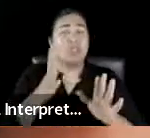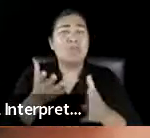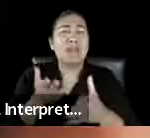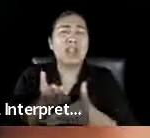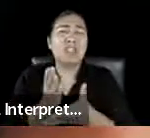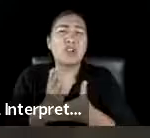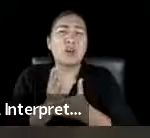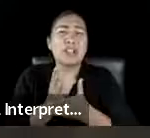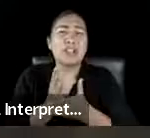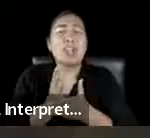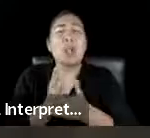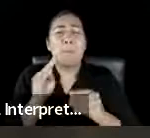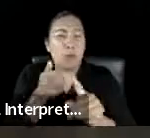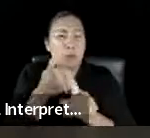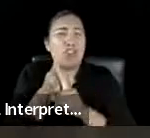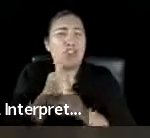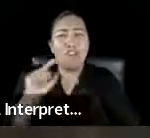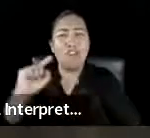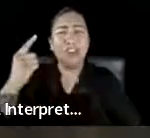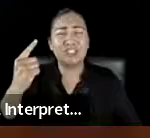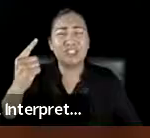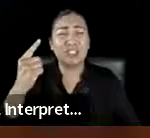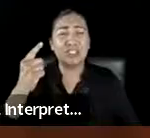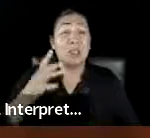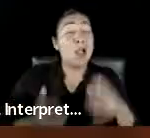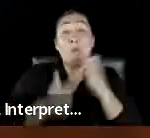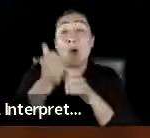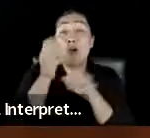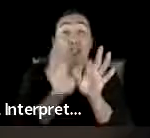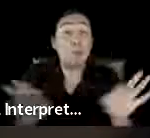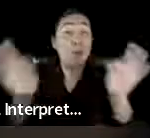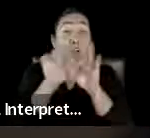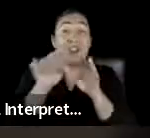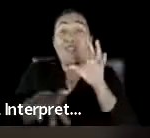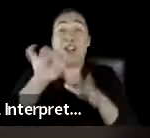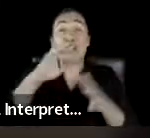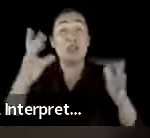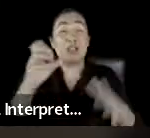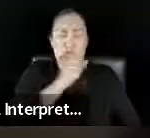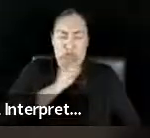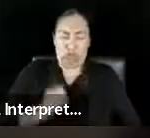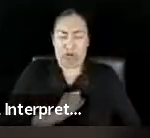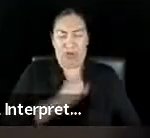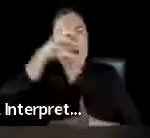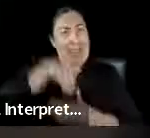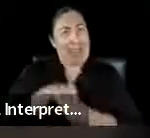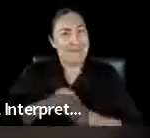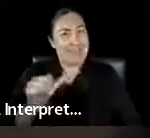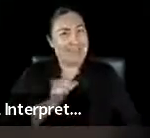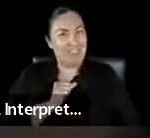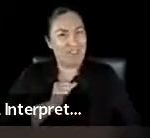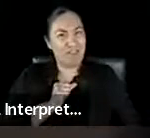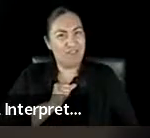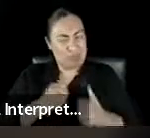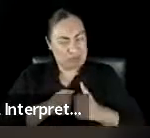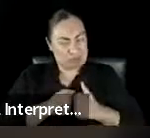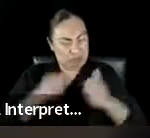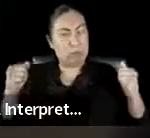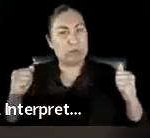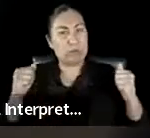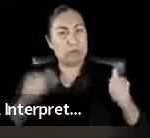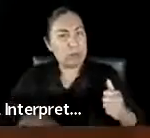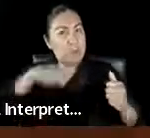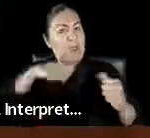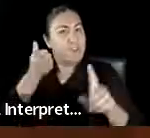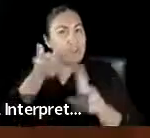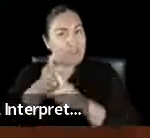put yourself first. most importantly, you found the superhero in you. When you read this letter in the future, be proud of yourself for finding your purpose